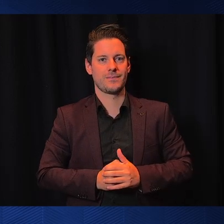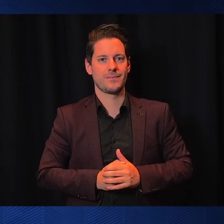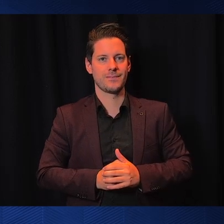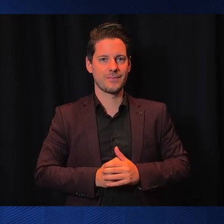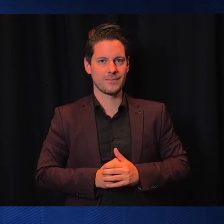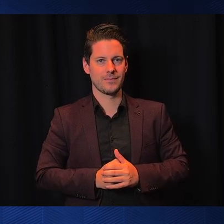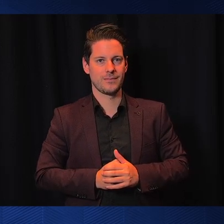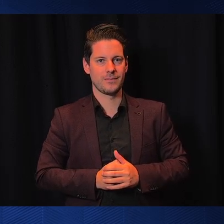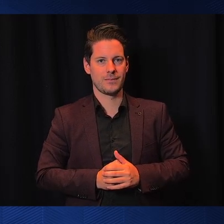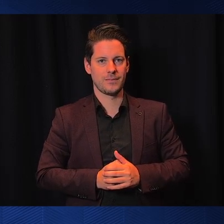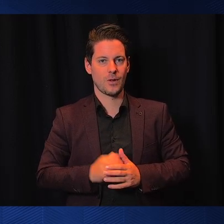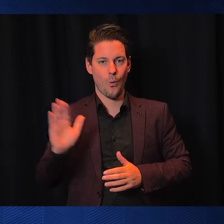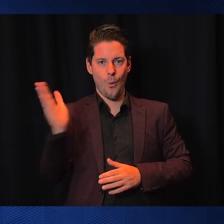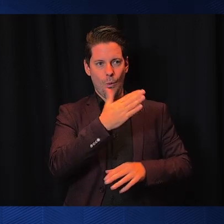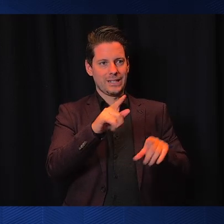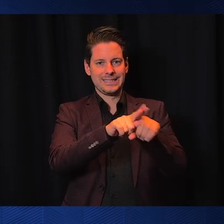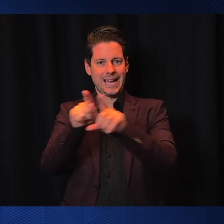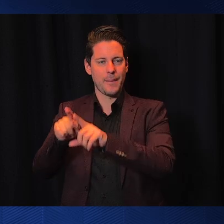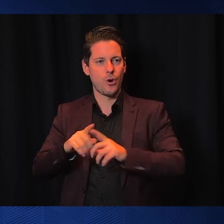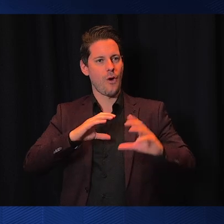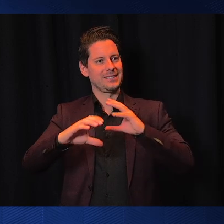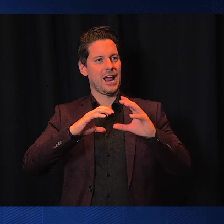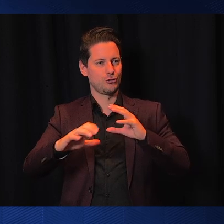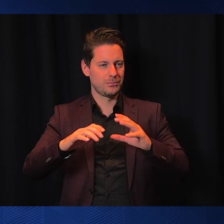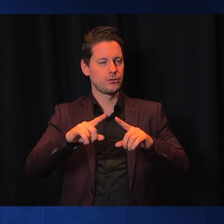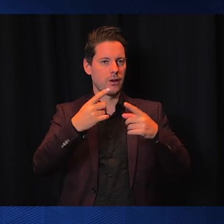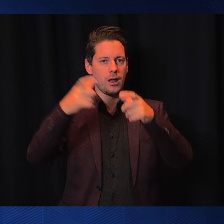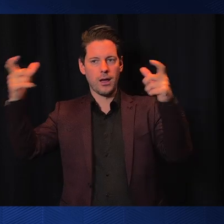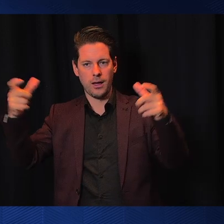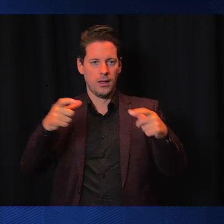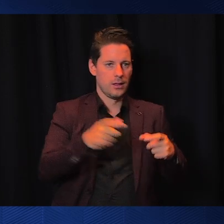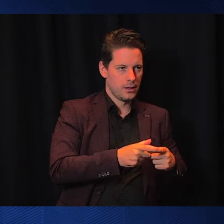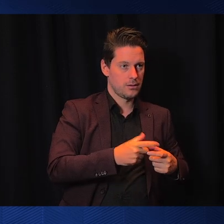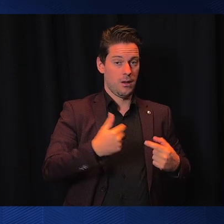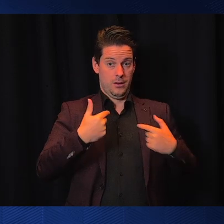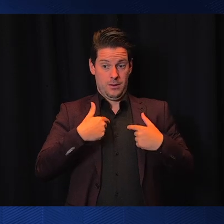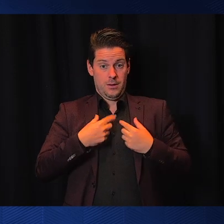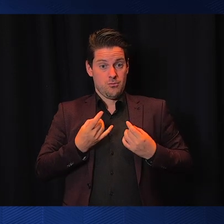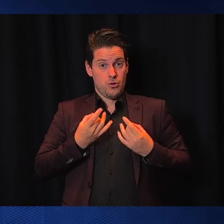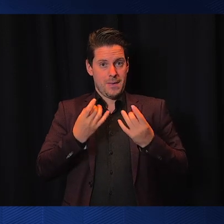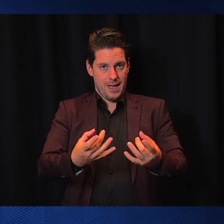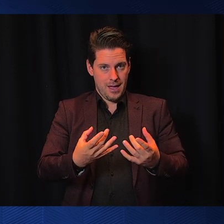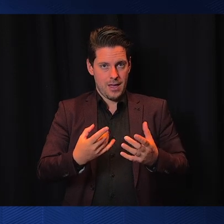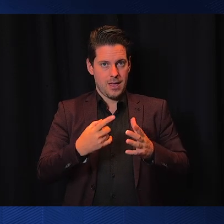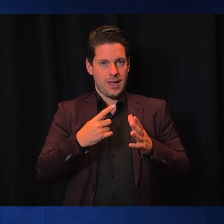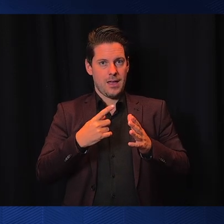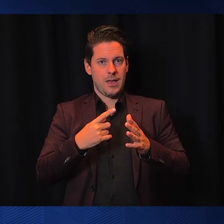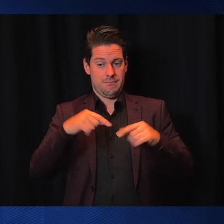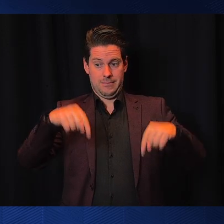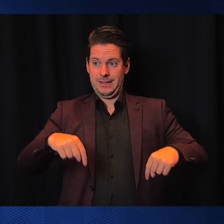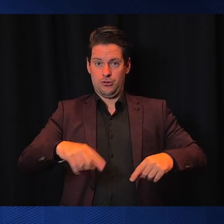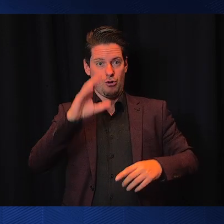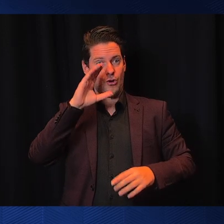right? So from the perspective of Indonesia, and I recall, we were preparing ourselves for the APMC-DRR in